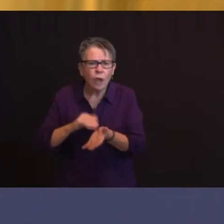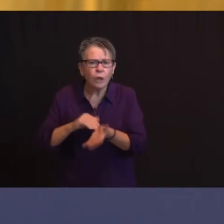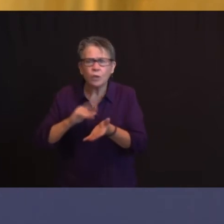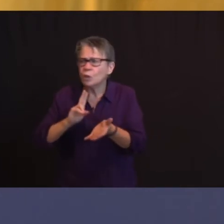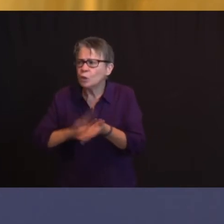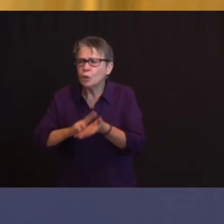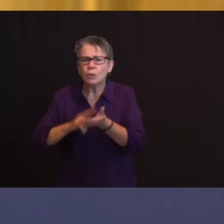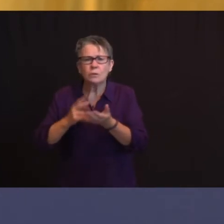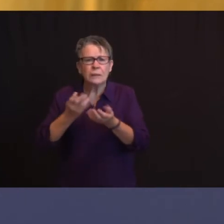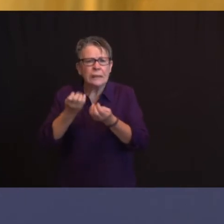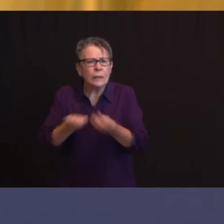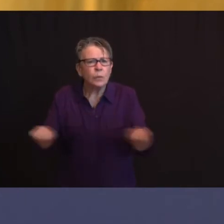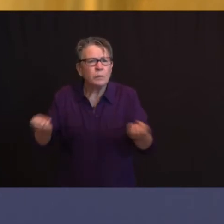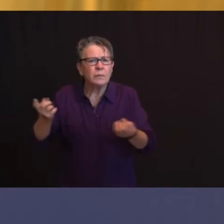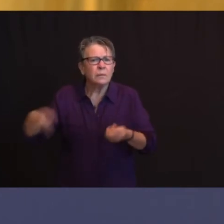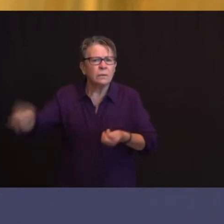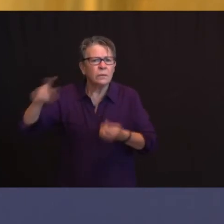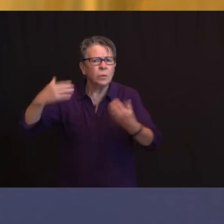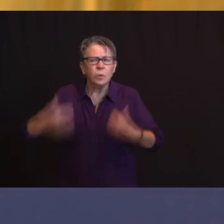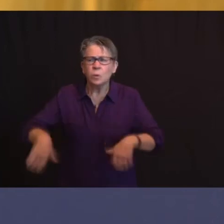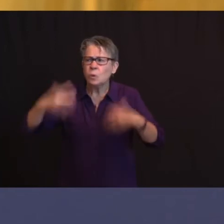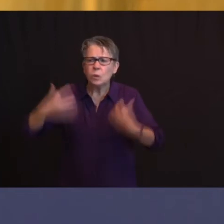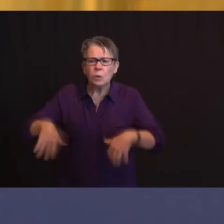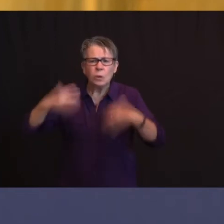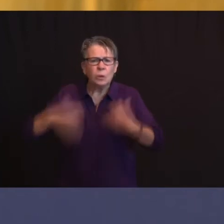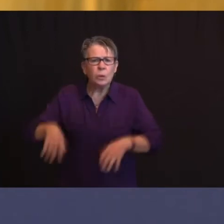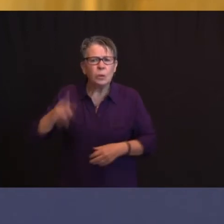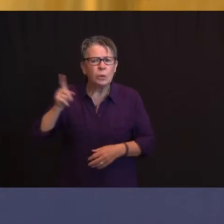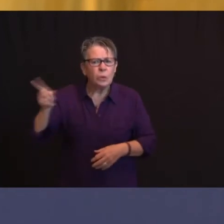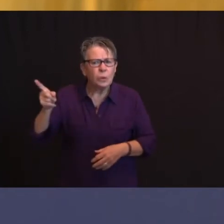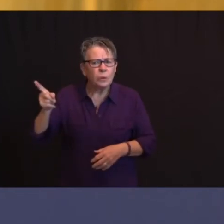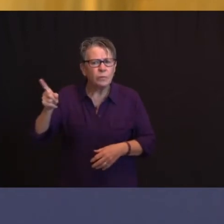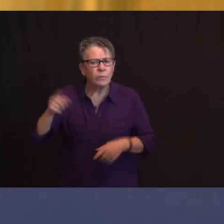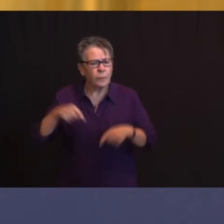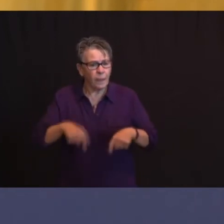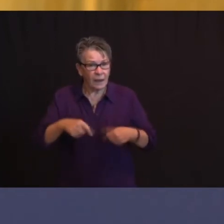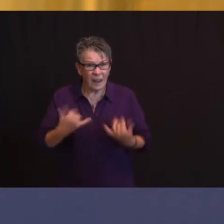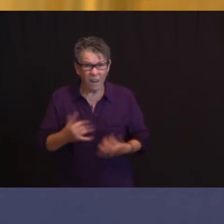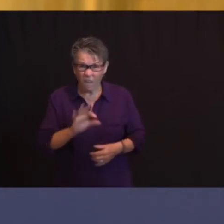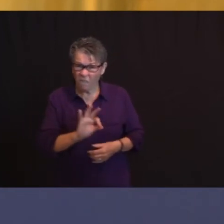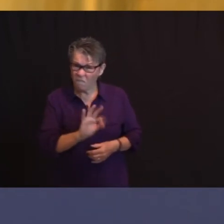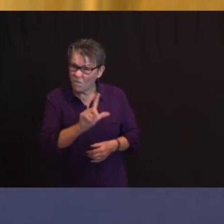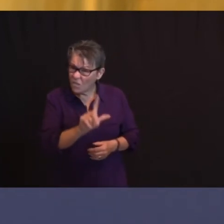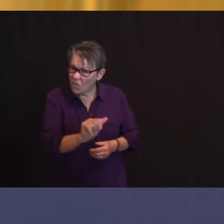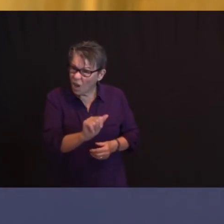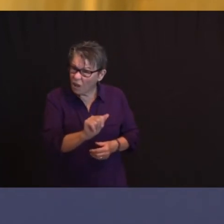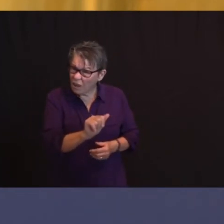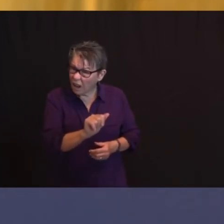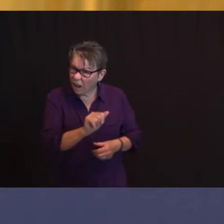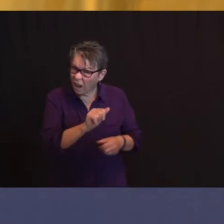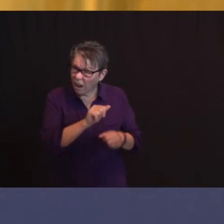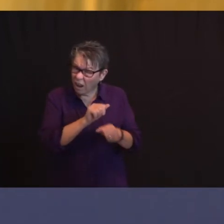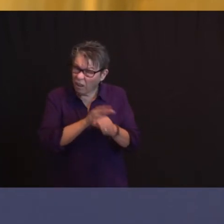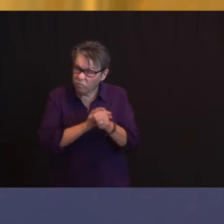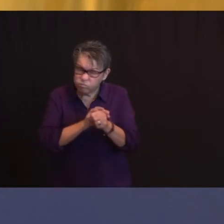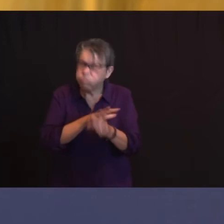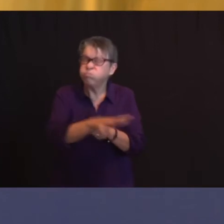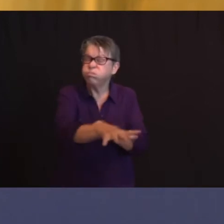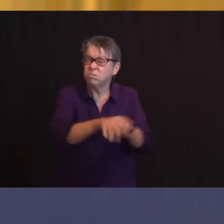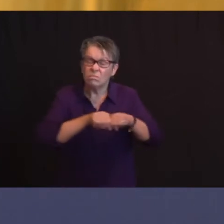no steps, and they're now printing 10,000 cases a day. And please God, it takes a better turn than it appears